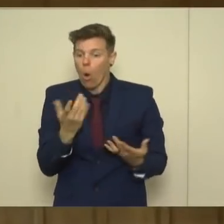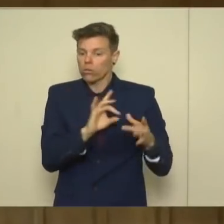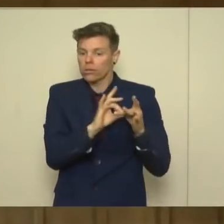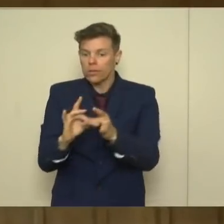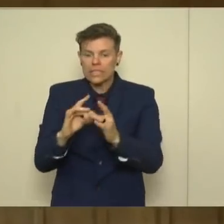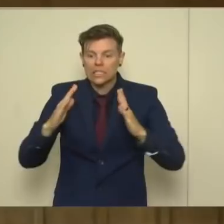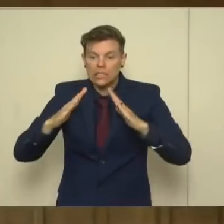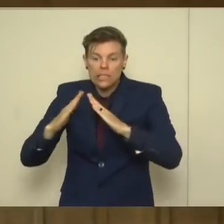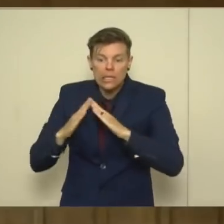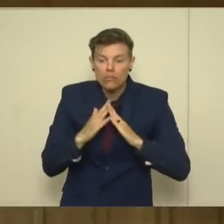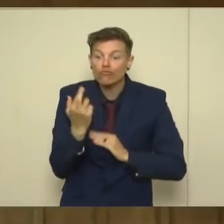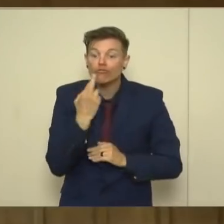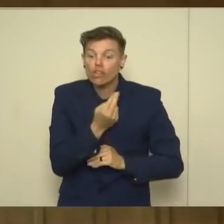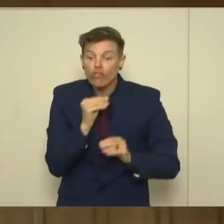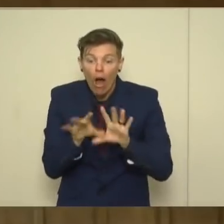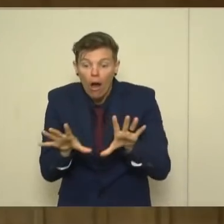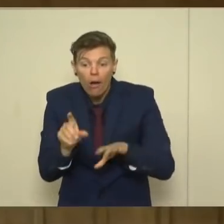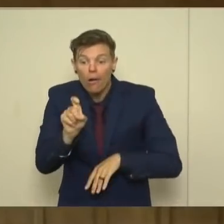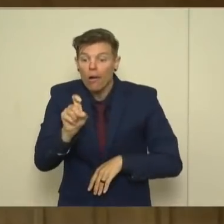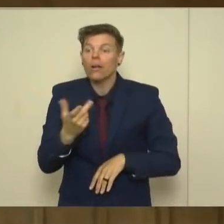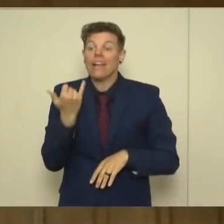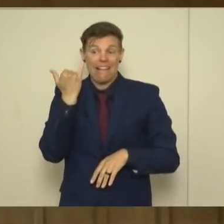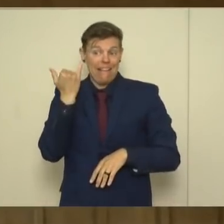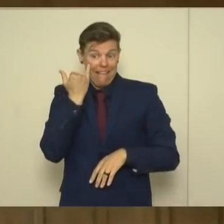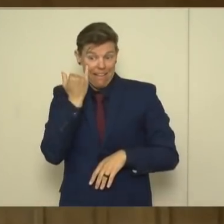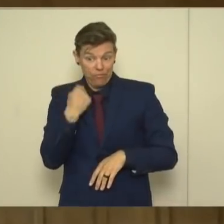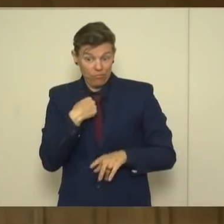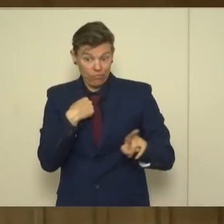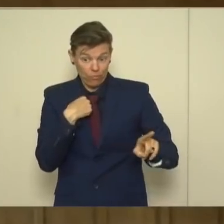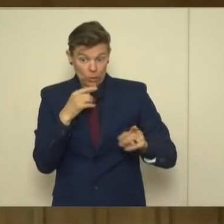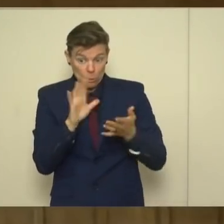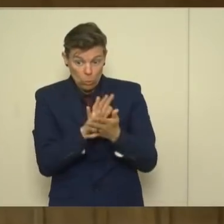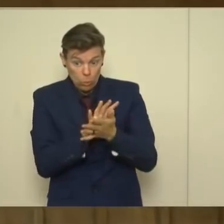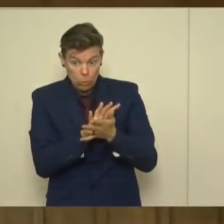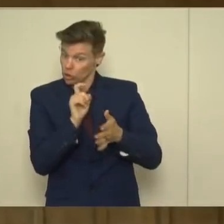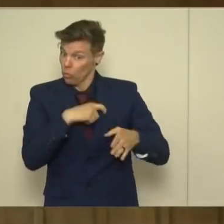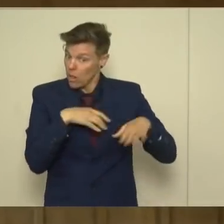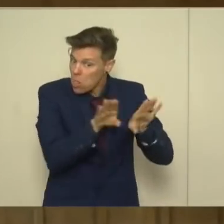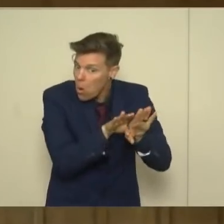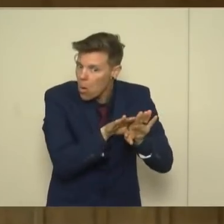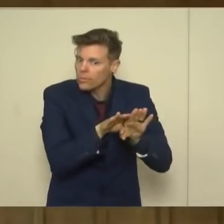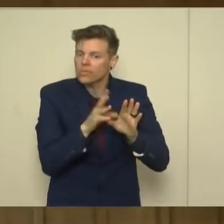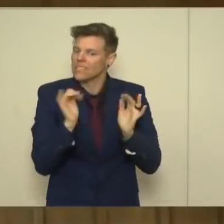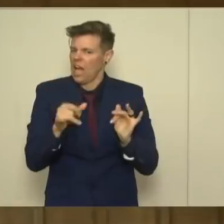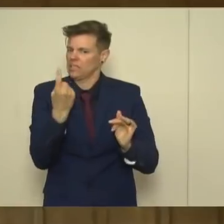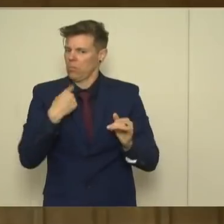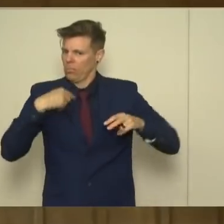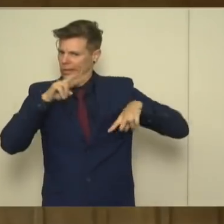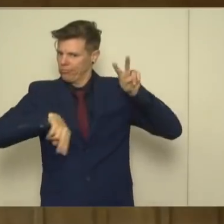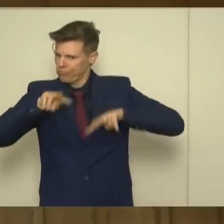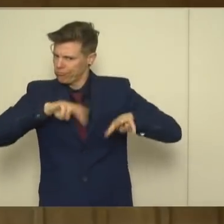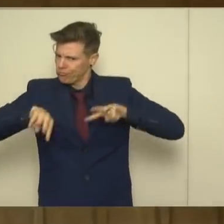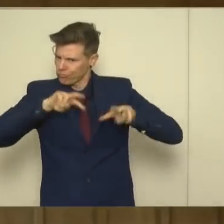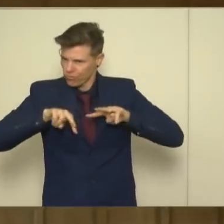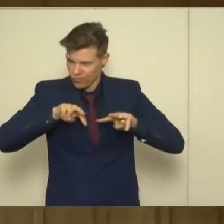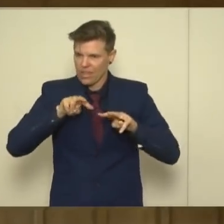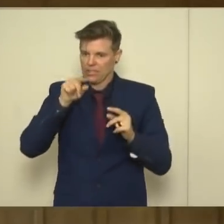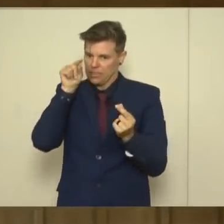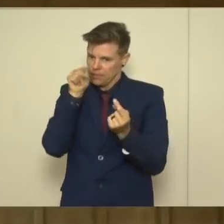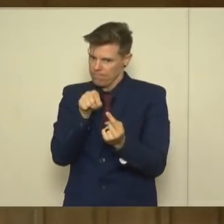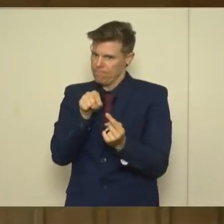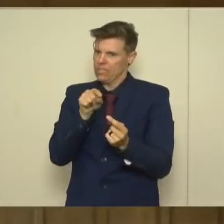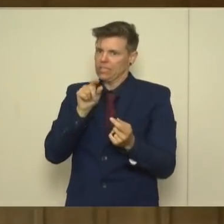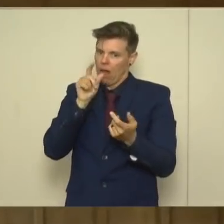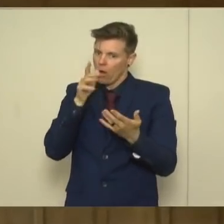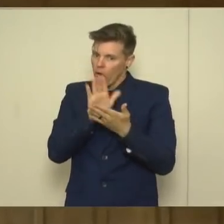that. I don't know exactly if there's an exception to counting college students in our numbers, but the epidemiologist, that division is completely aware